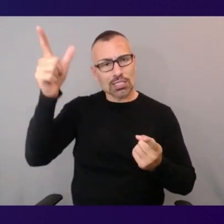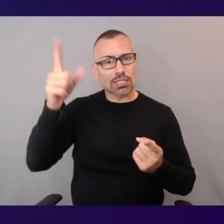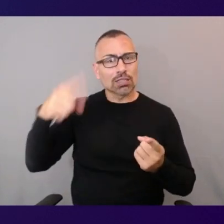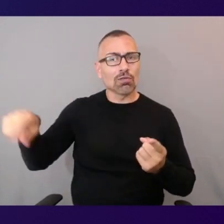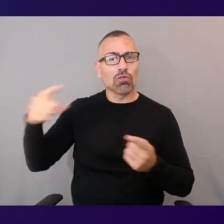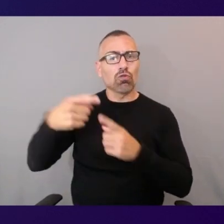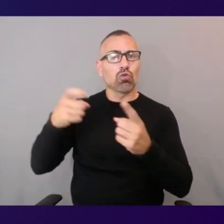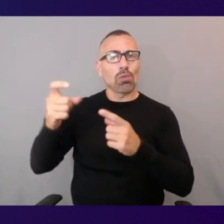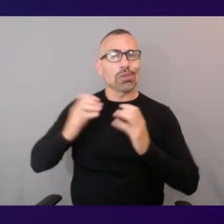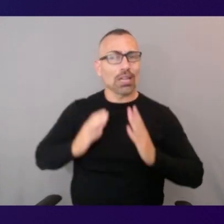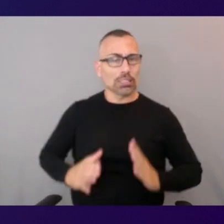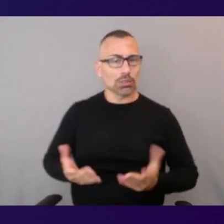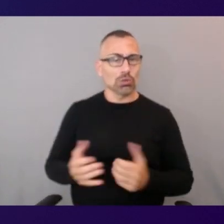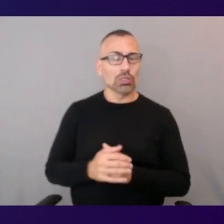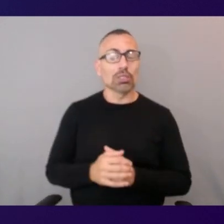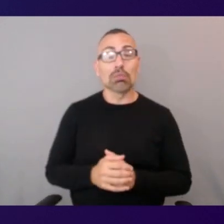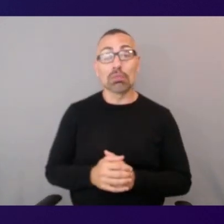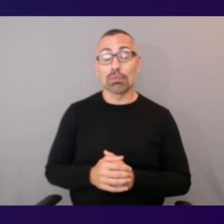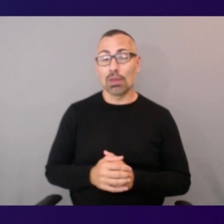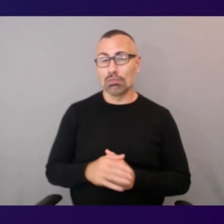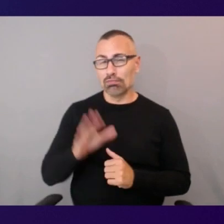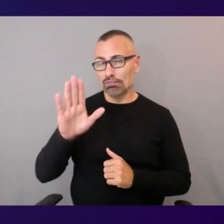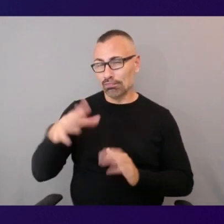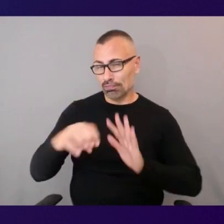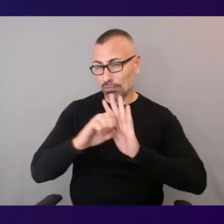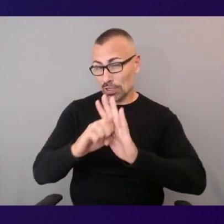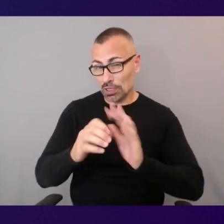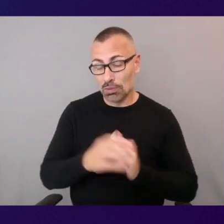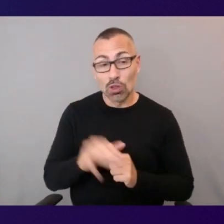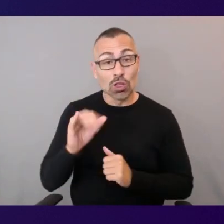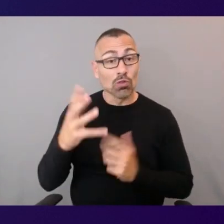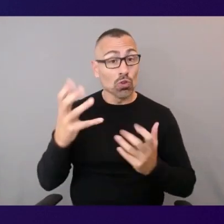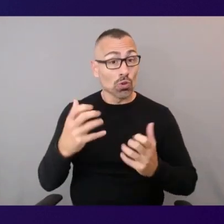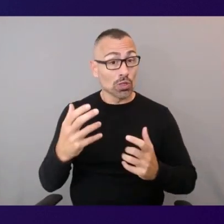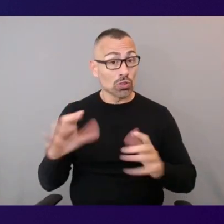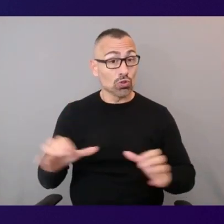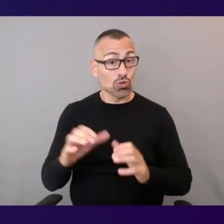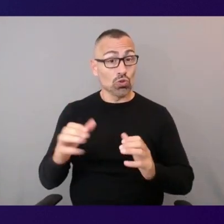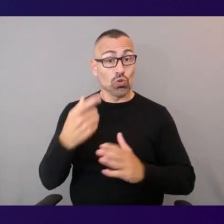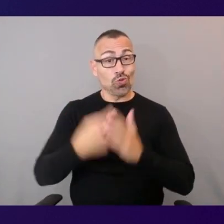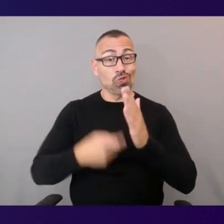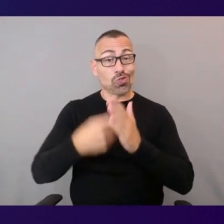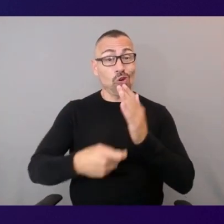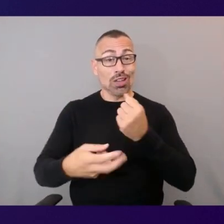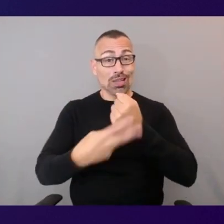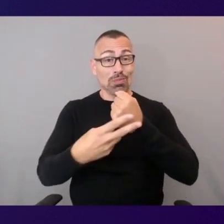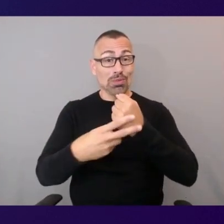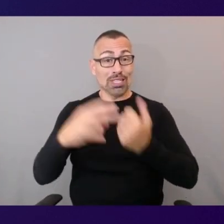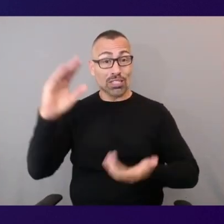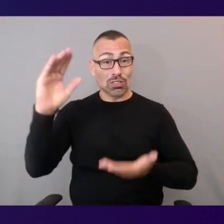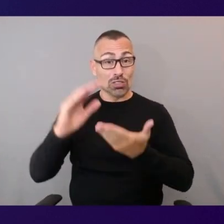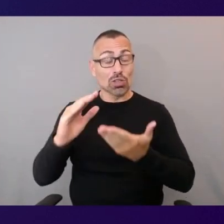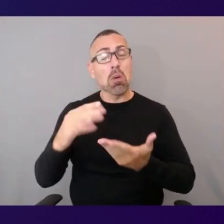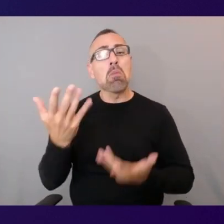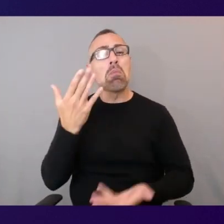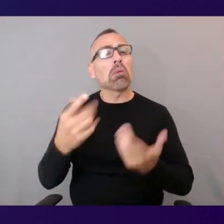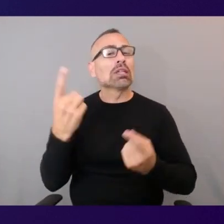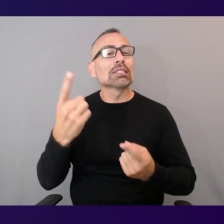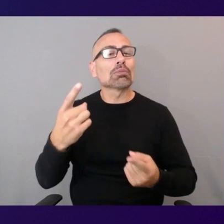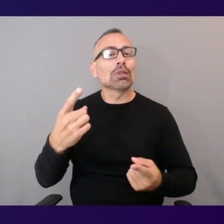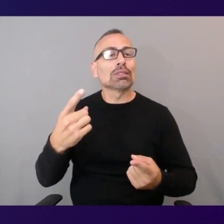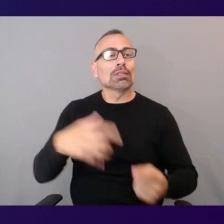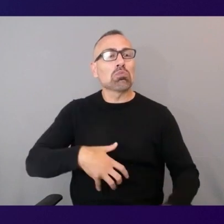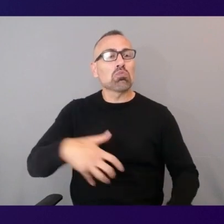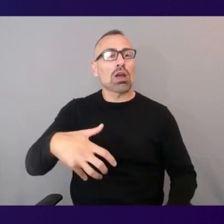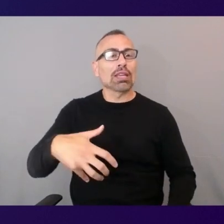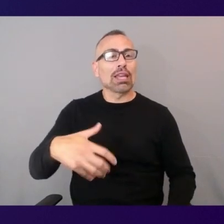Kind of a good story around this too is like, if you want to do cost optimizations around this, say someone goes on paternity leave for a couple months, right? You don't want to